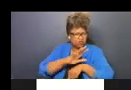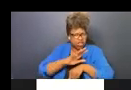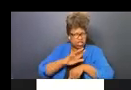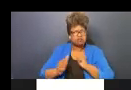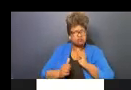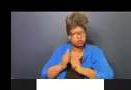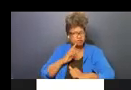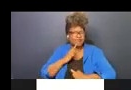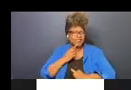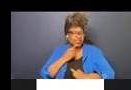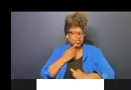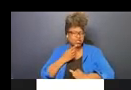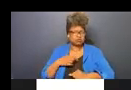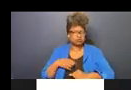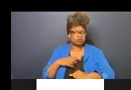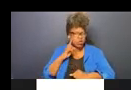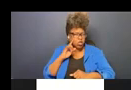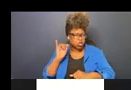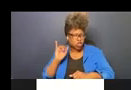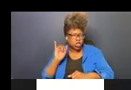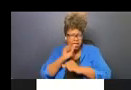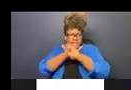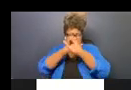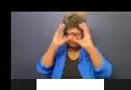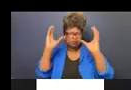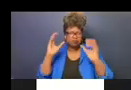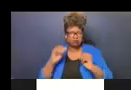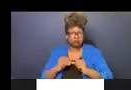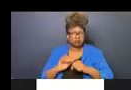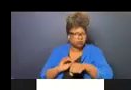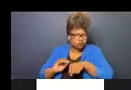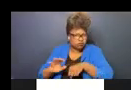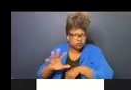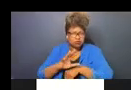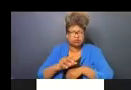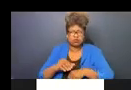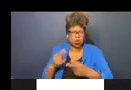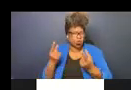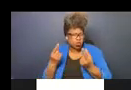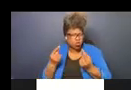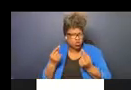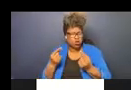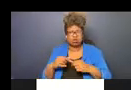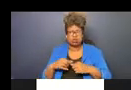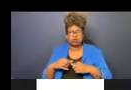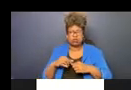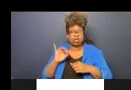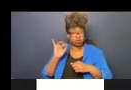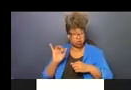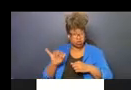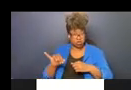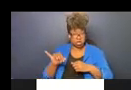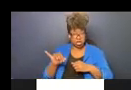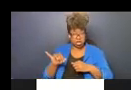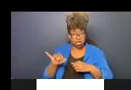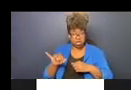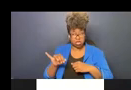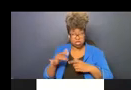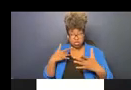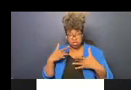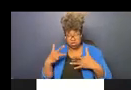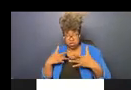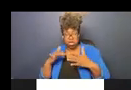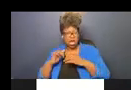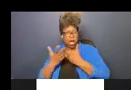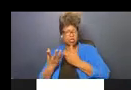those effects look like? What are their implications? And what do we do about it? And how do we kind of integrate that into everything that we're